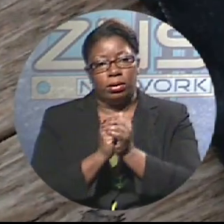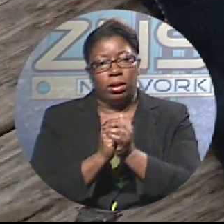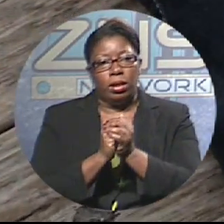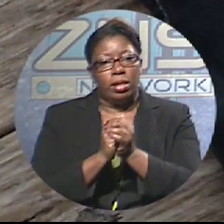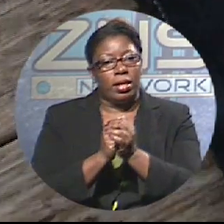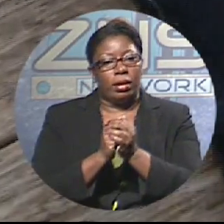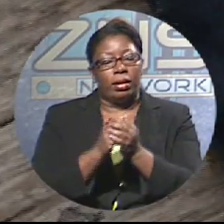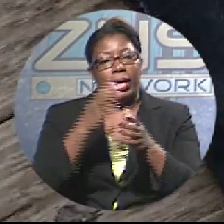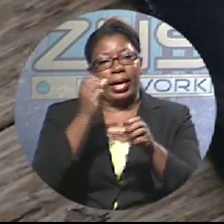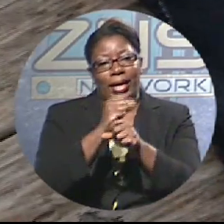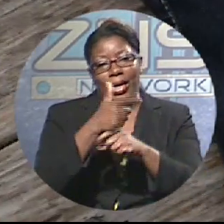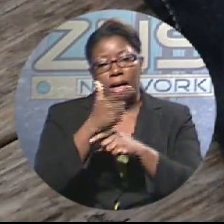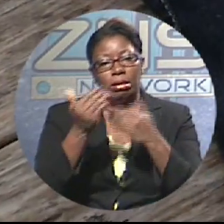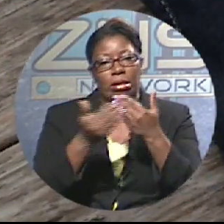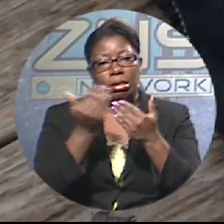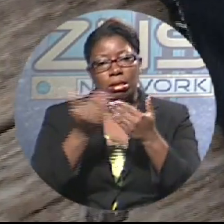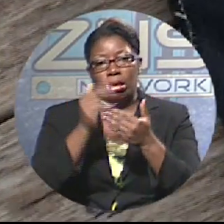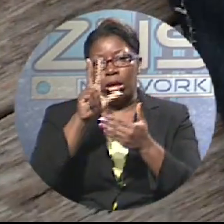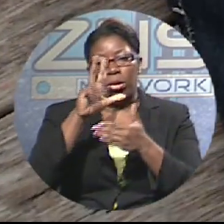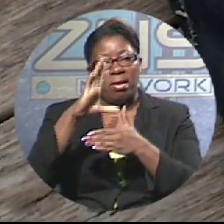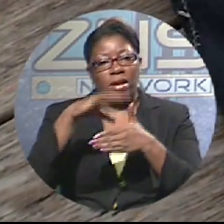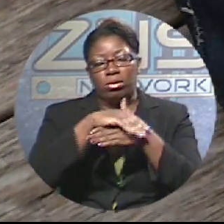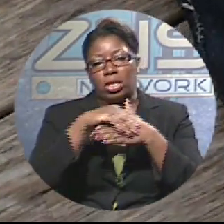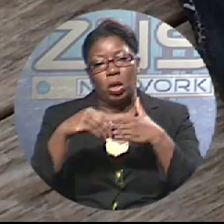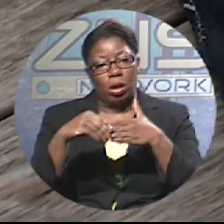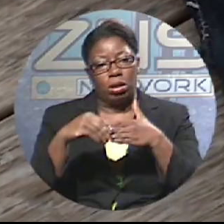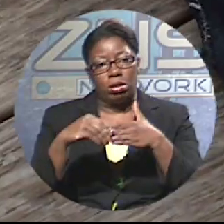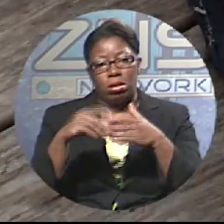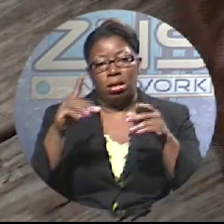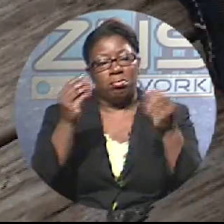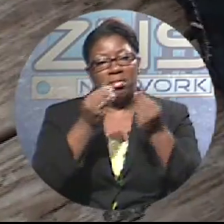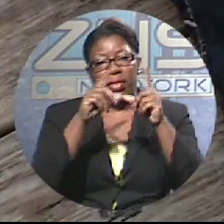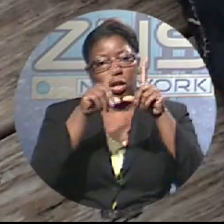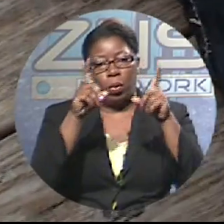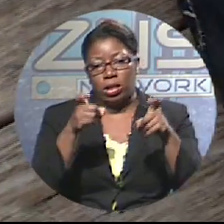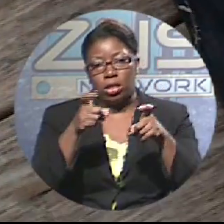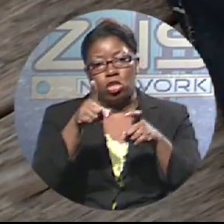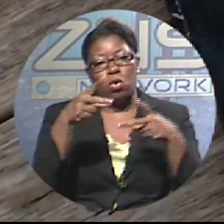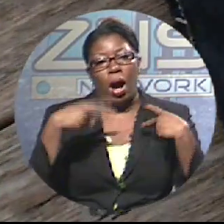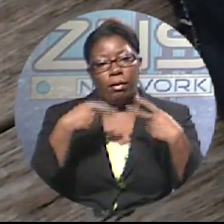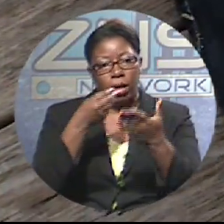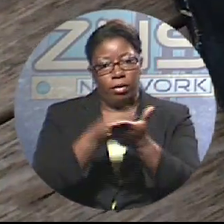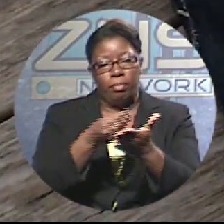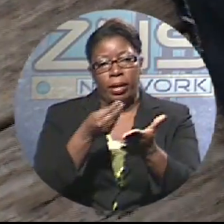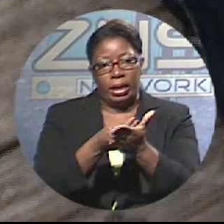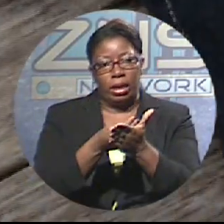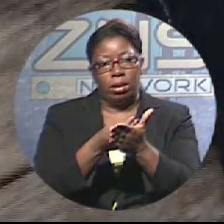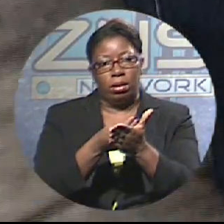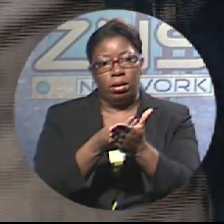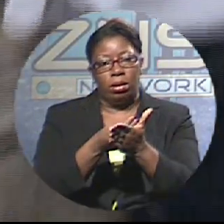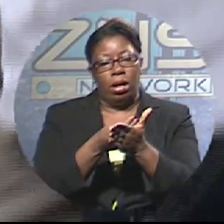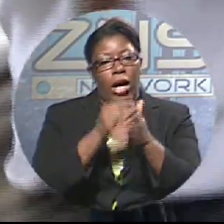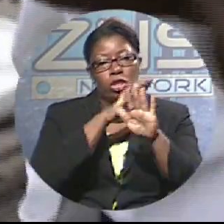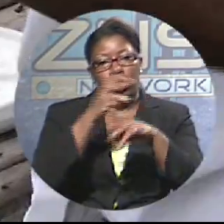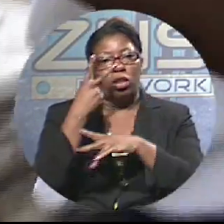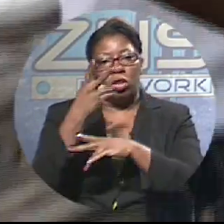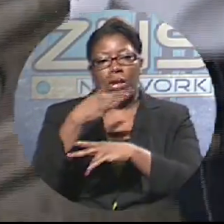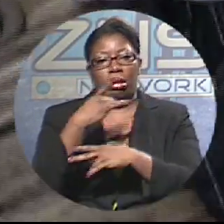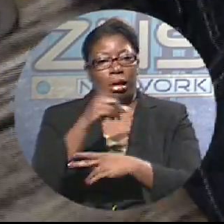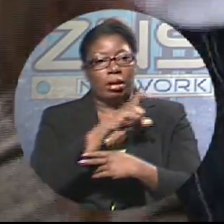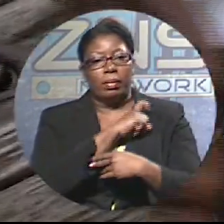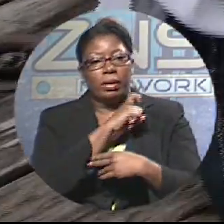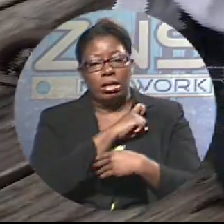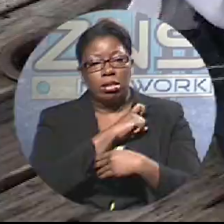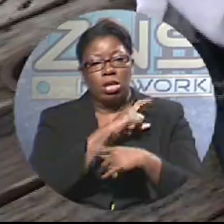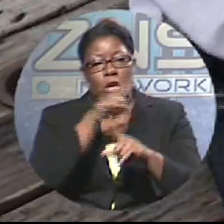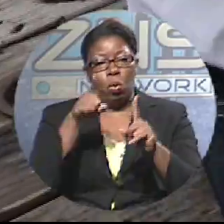little $200-$300. You see what I'm saying? No questions asked. All you have to do is have your money, and you don't have to look like a police. Once